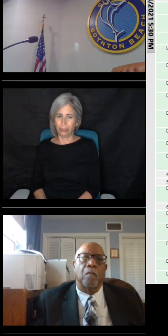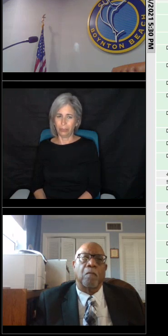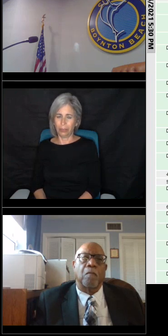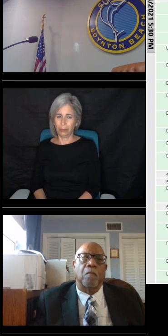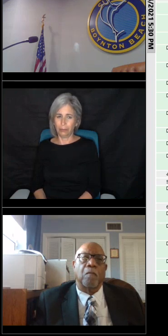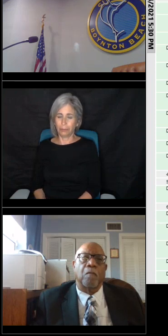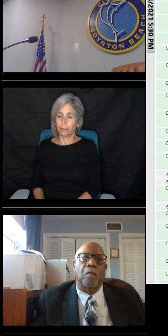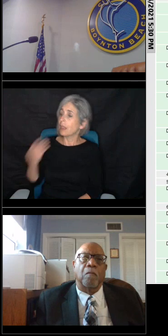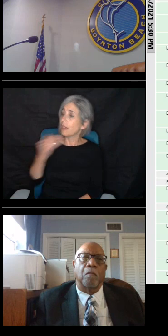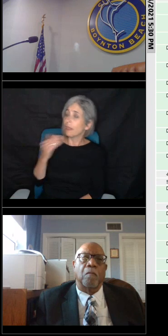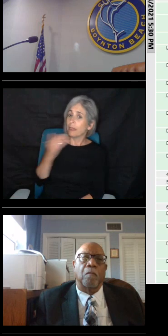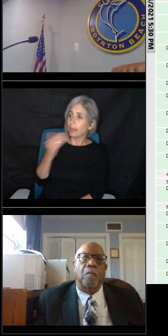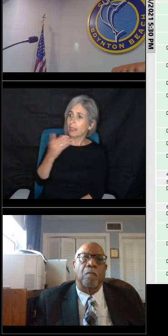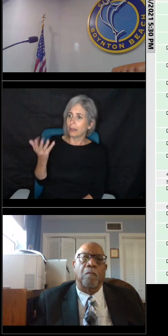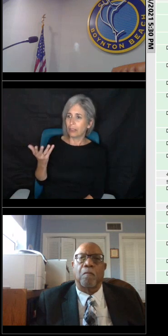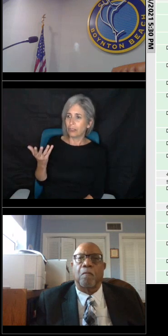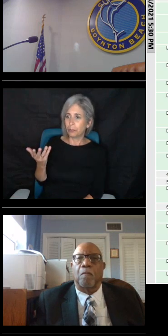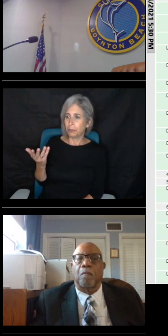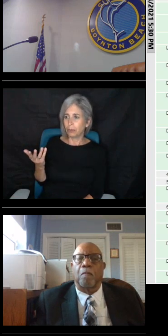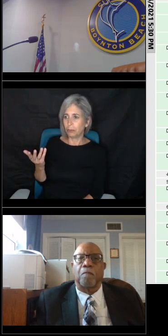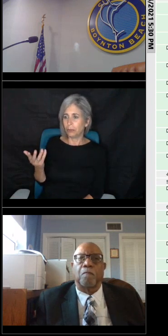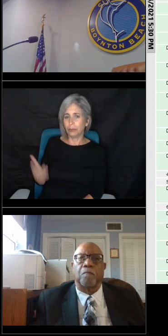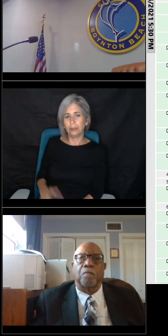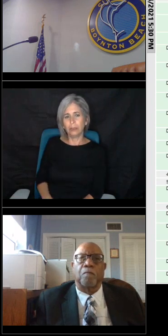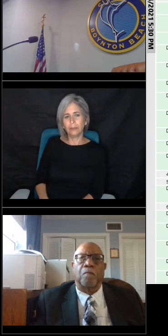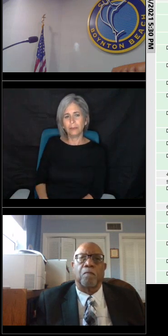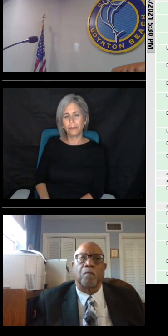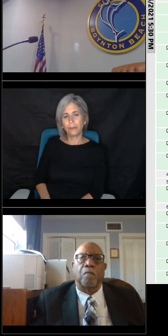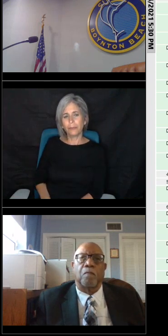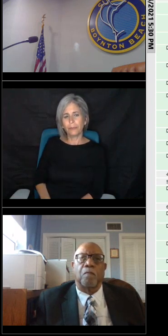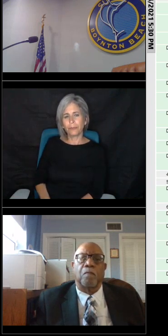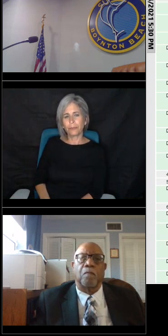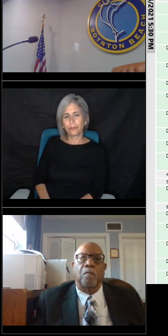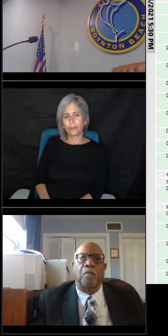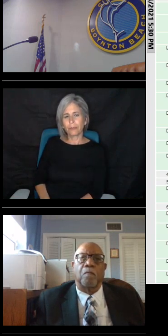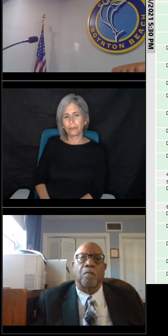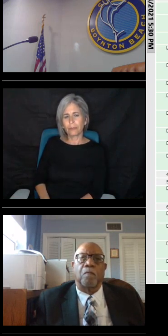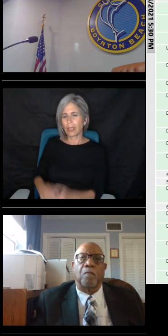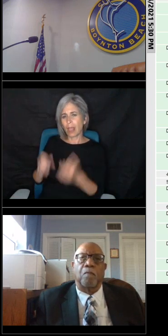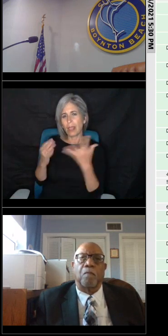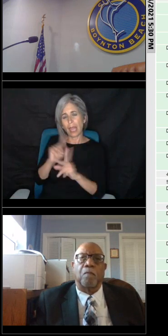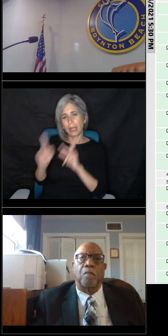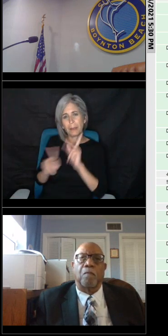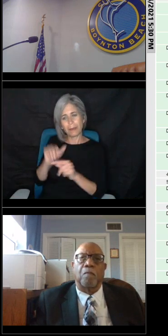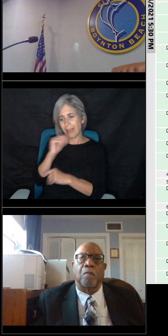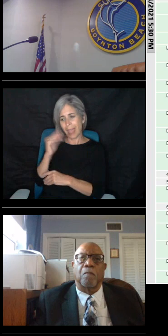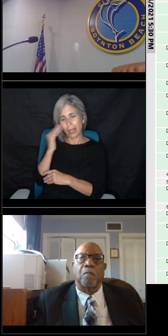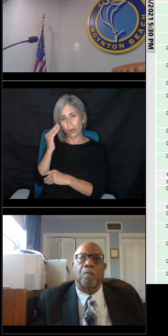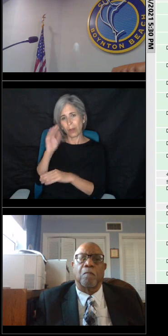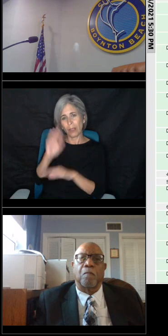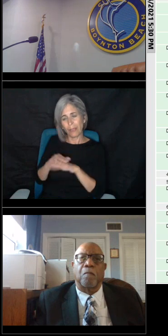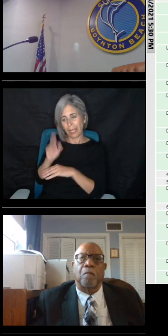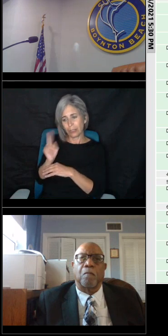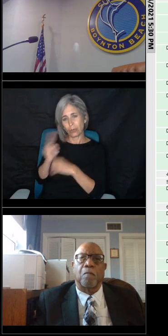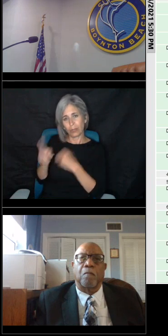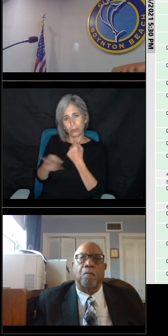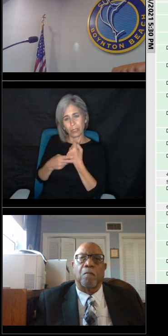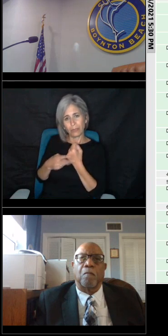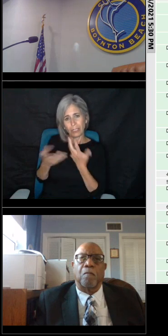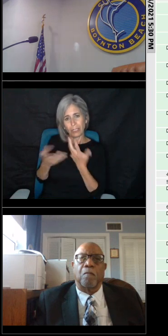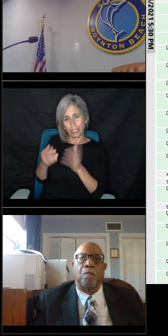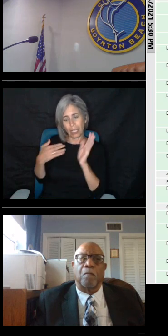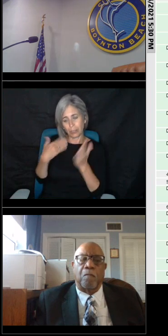Thank you very much, Mayor and Commissioners. A lot of people aren't aware that historic preservation is a